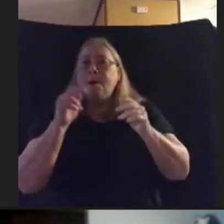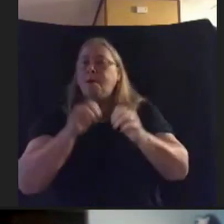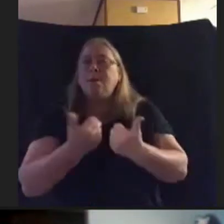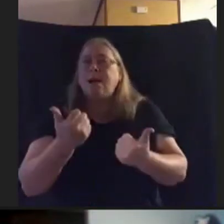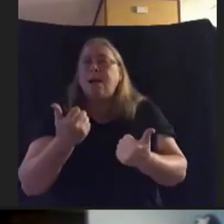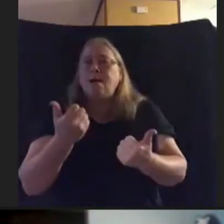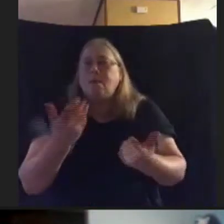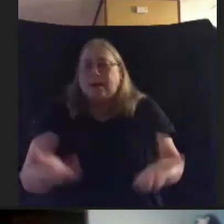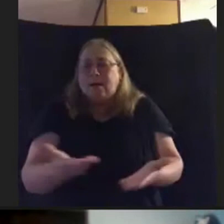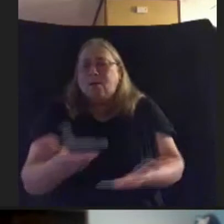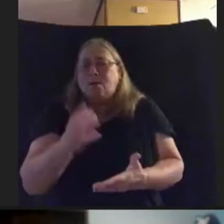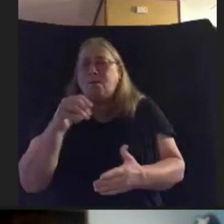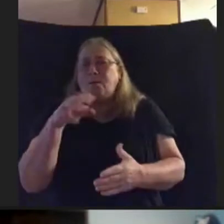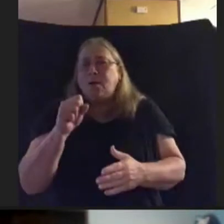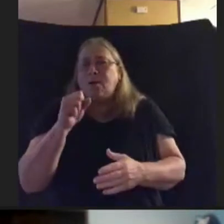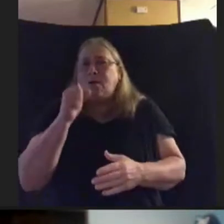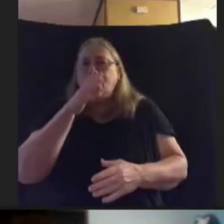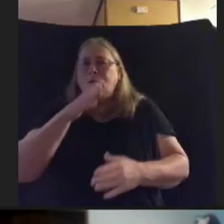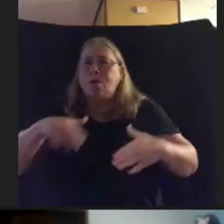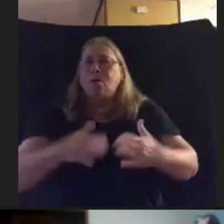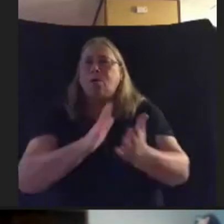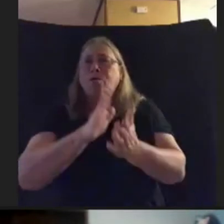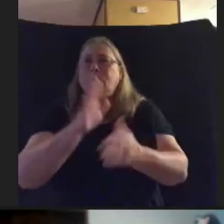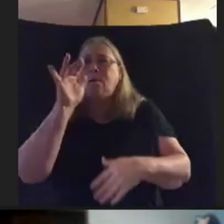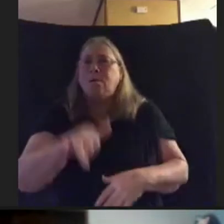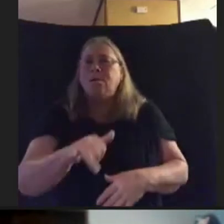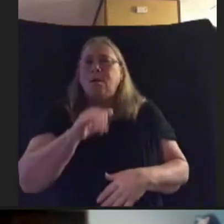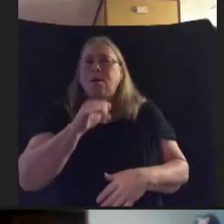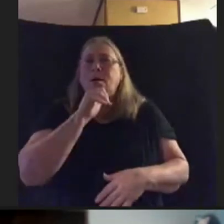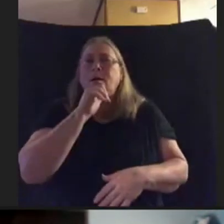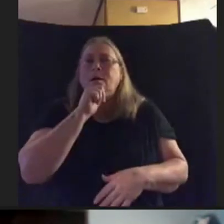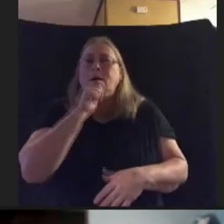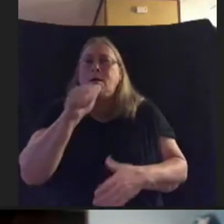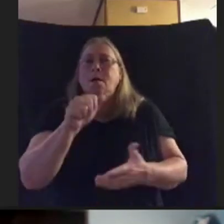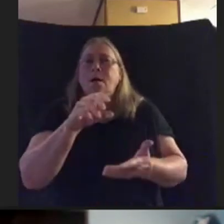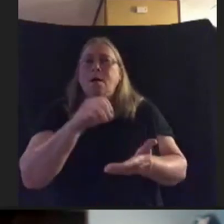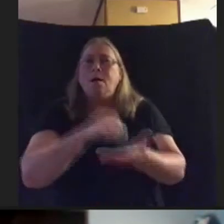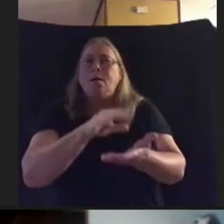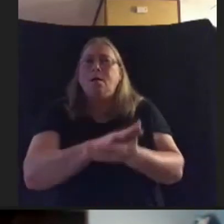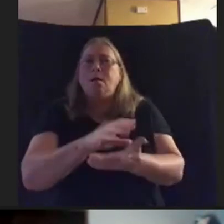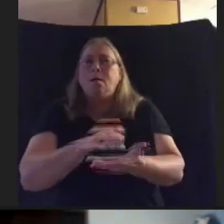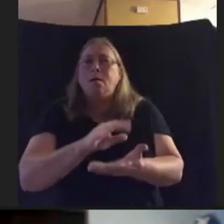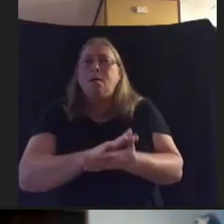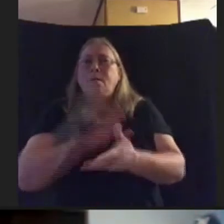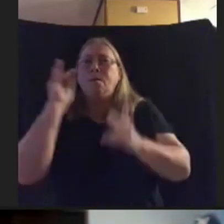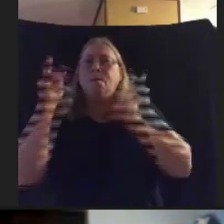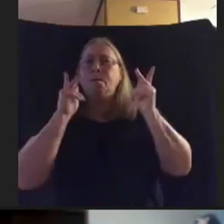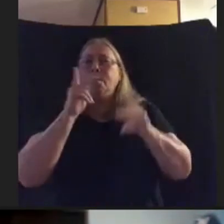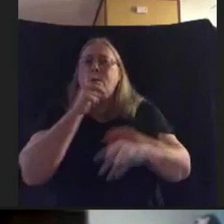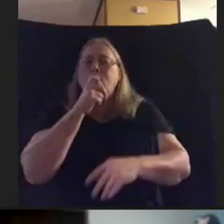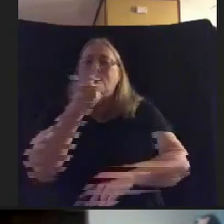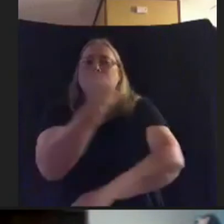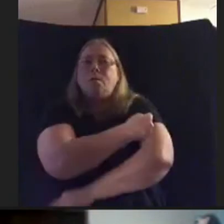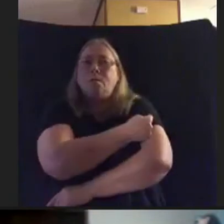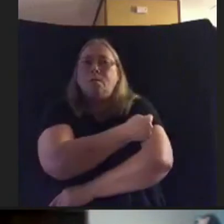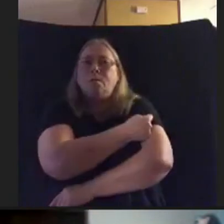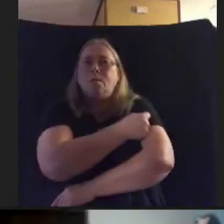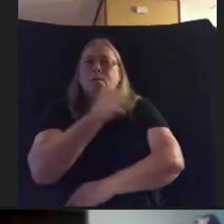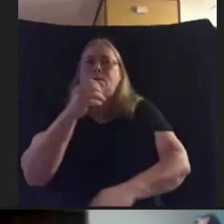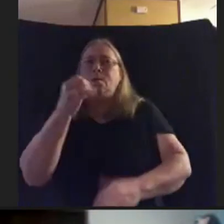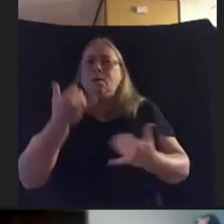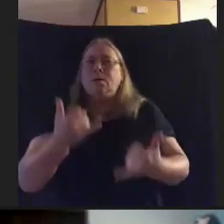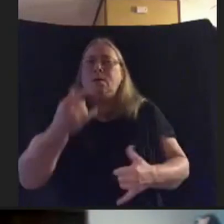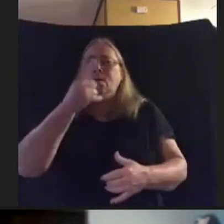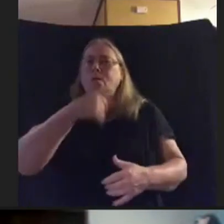address vaccinating its undocumented residents and workers? And I would say, I'm going to throw this to you guys, but I would say just